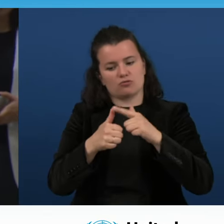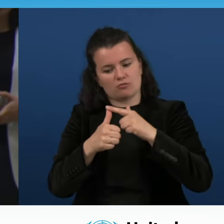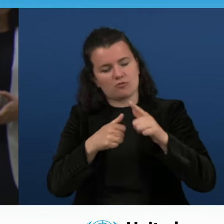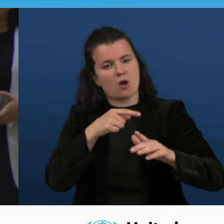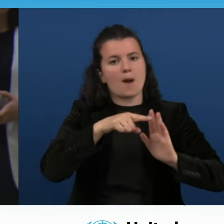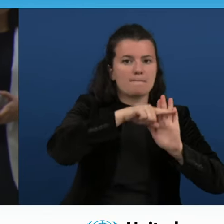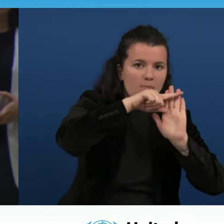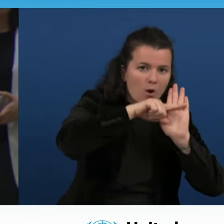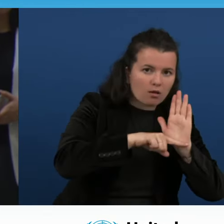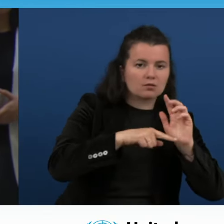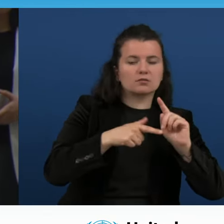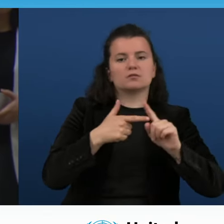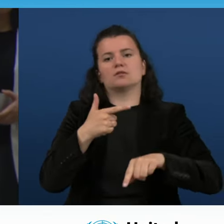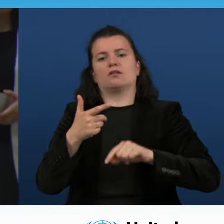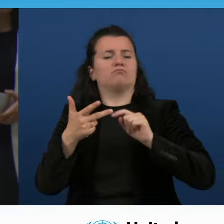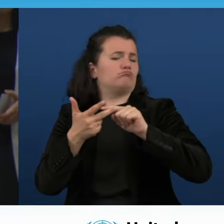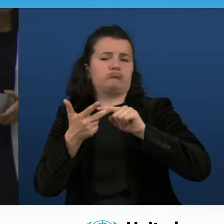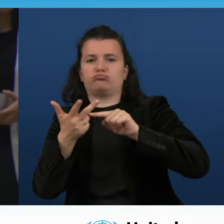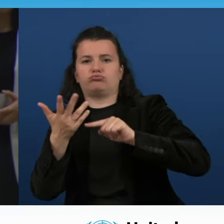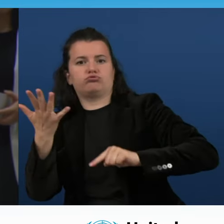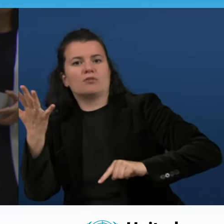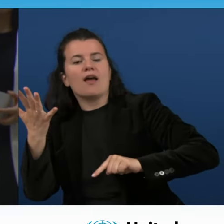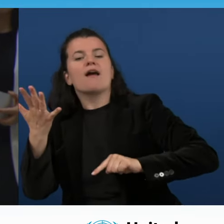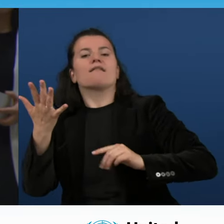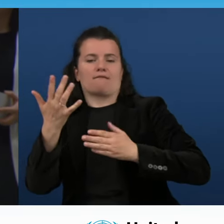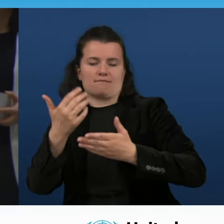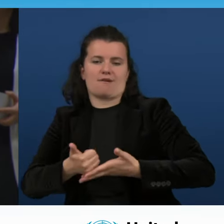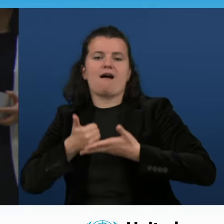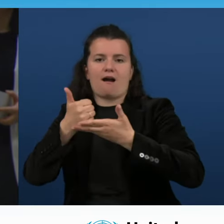hope in the eyes of our youth.